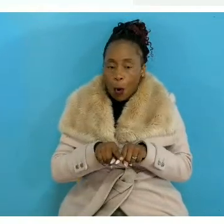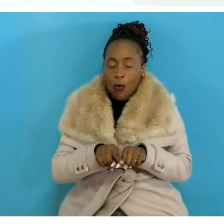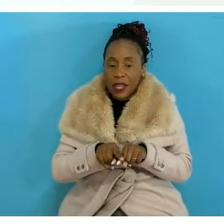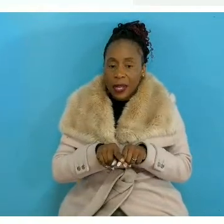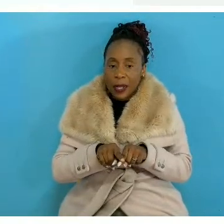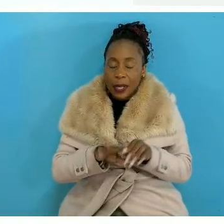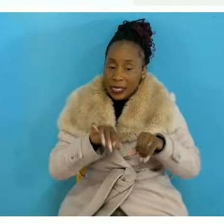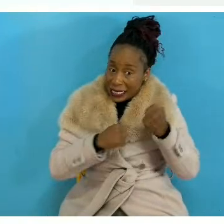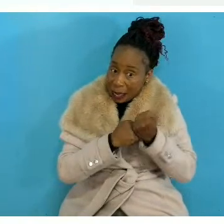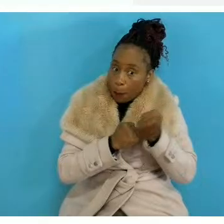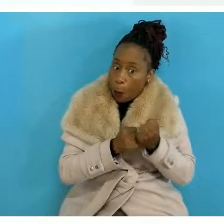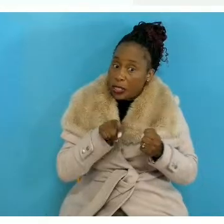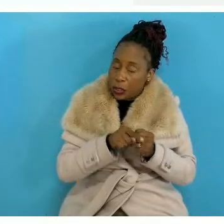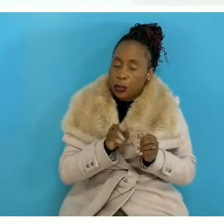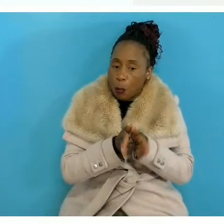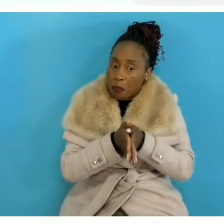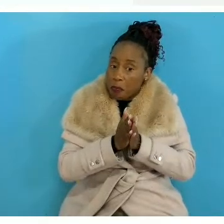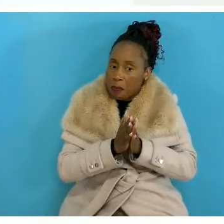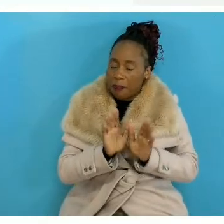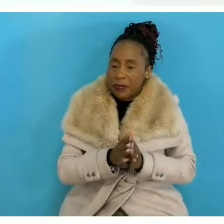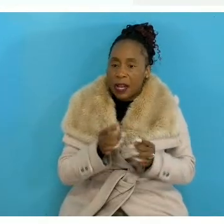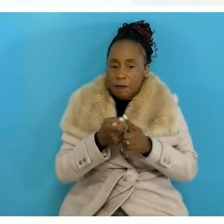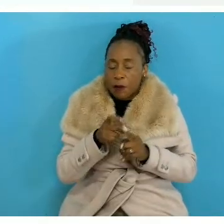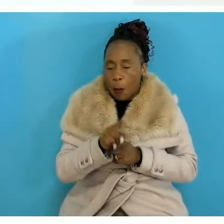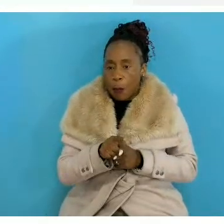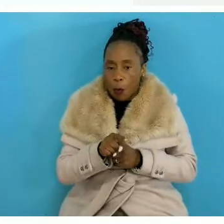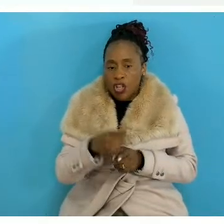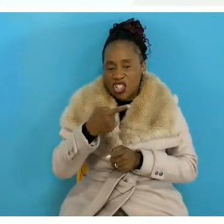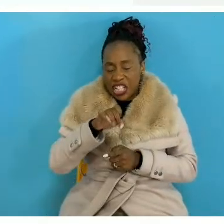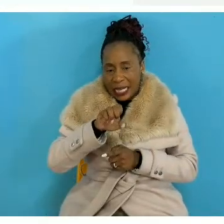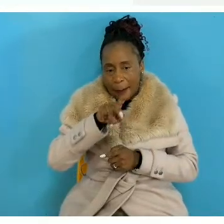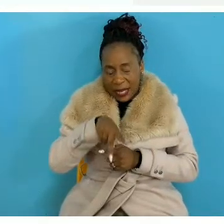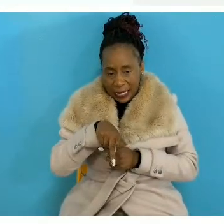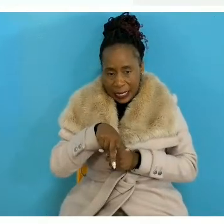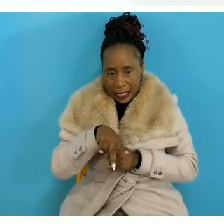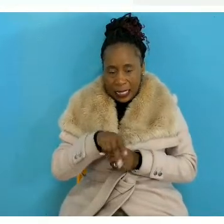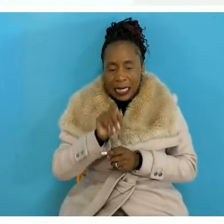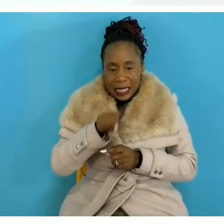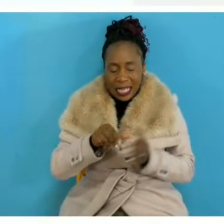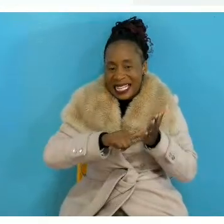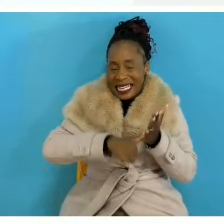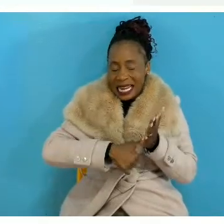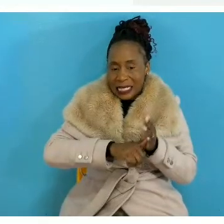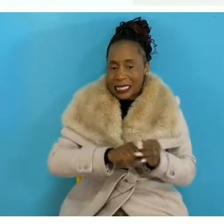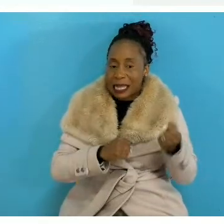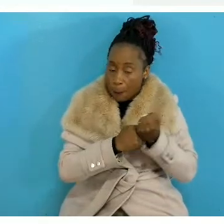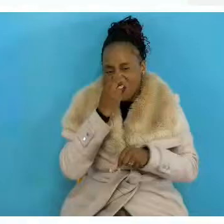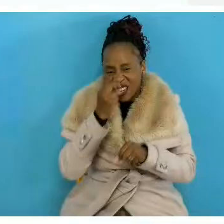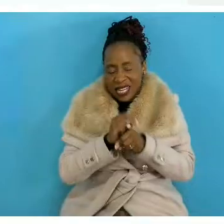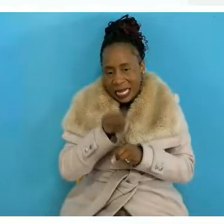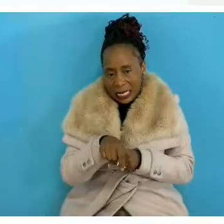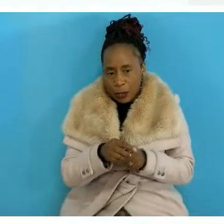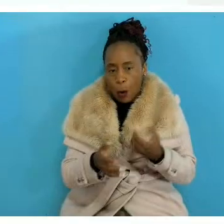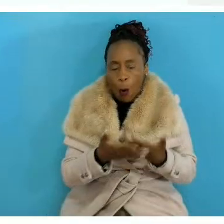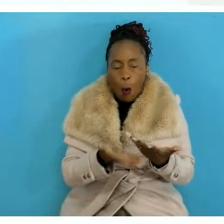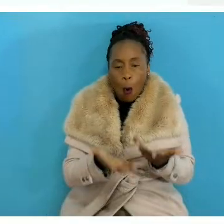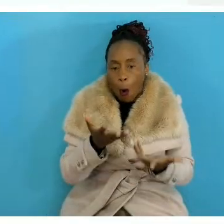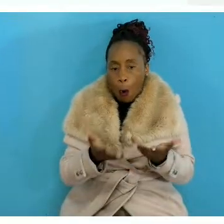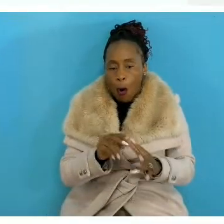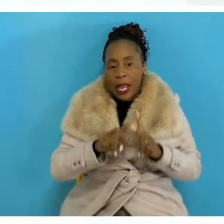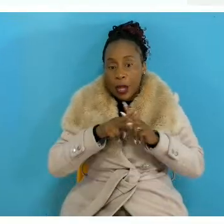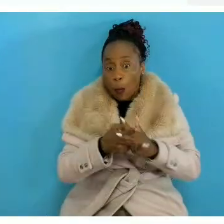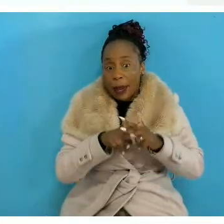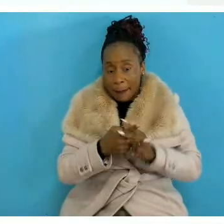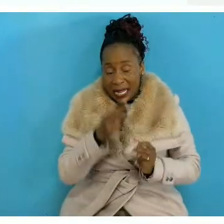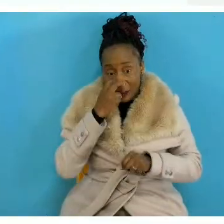on the support that you require from GEP. It is a grant support. You don't pay us back equipment that you